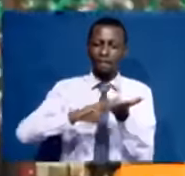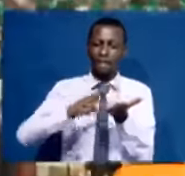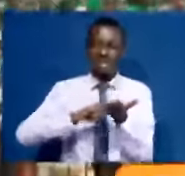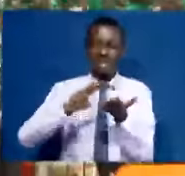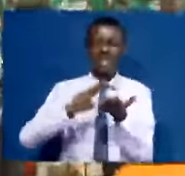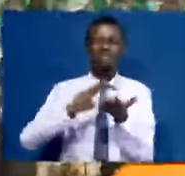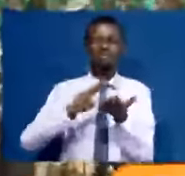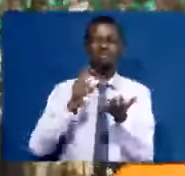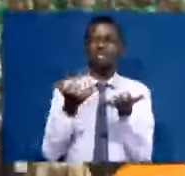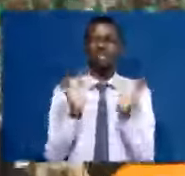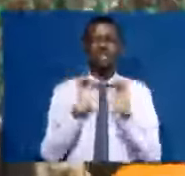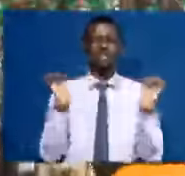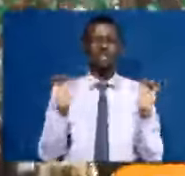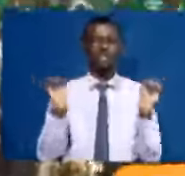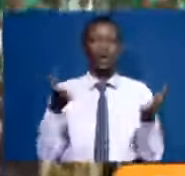country.